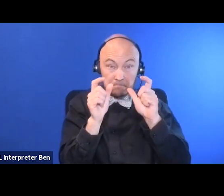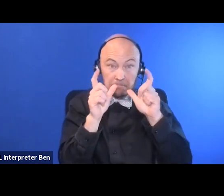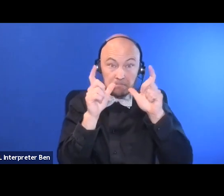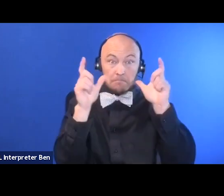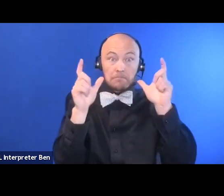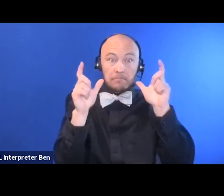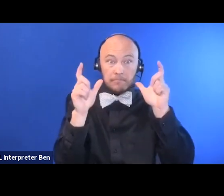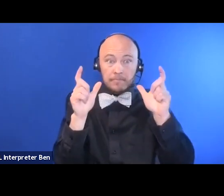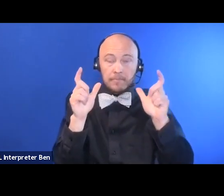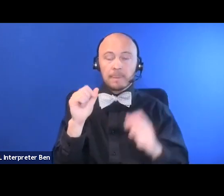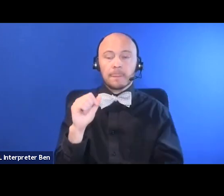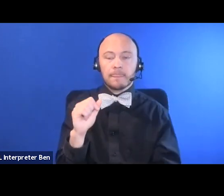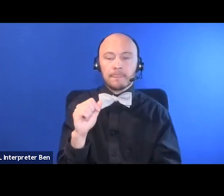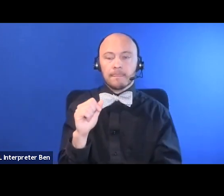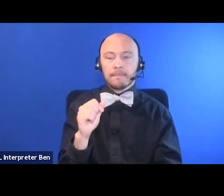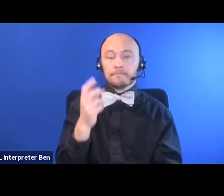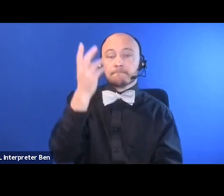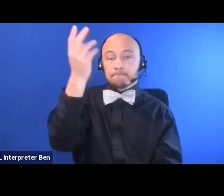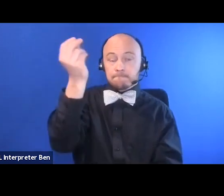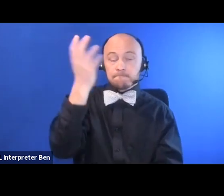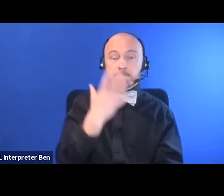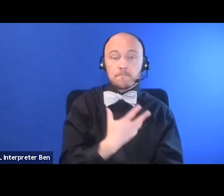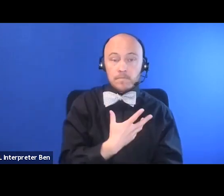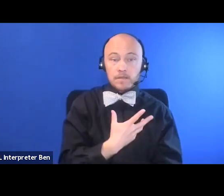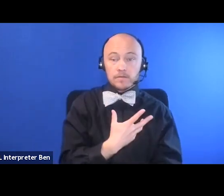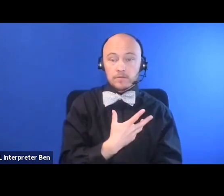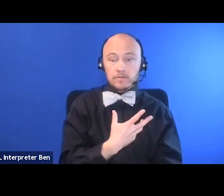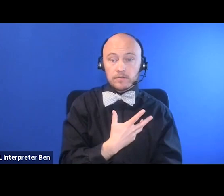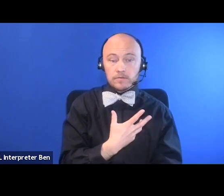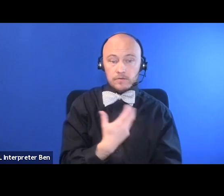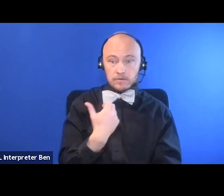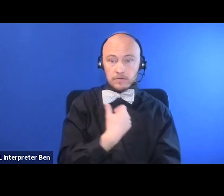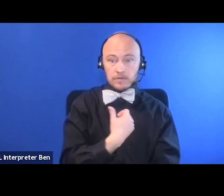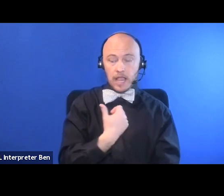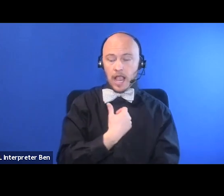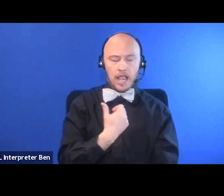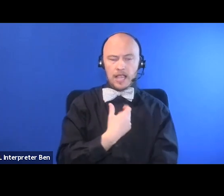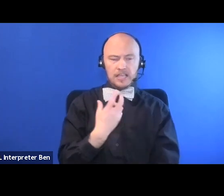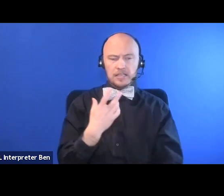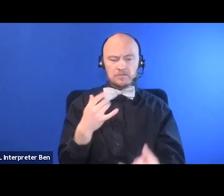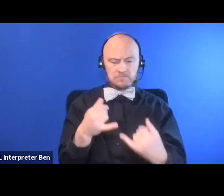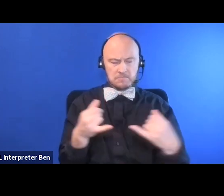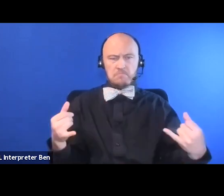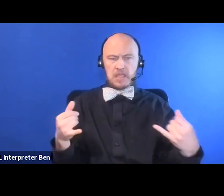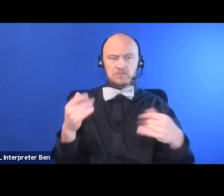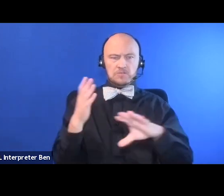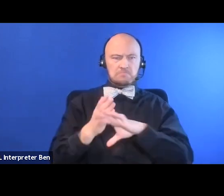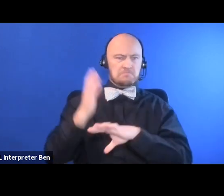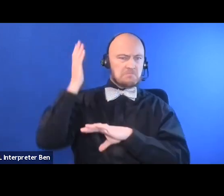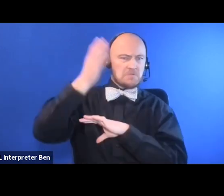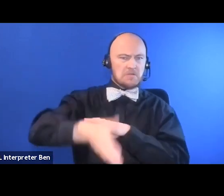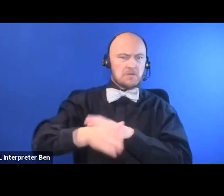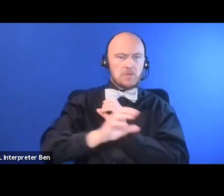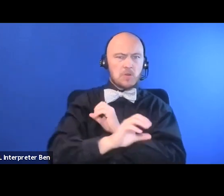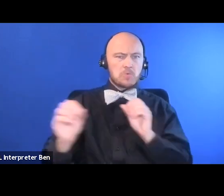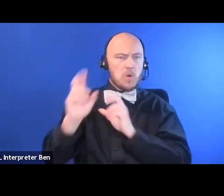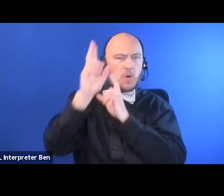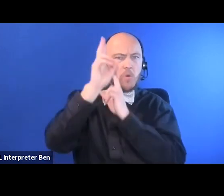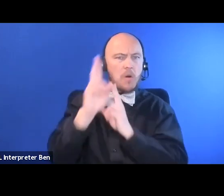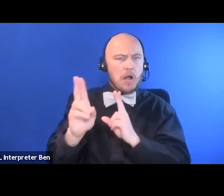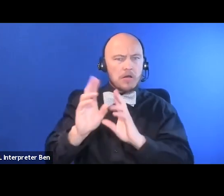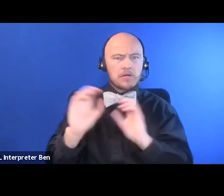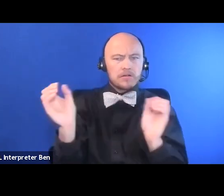unseen fingers, informed me that I had overstepped the bounds of honor.